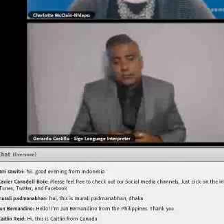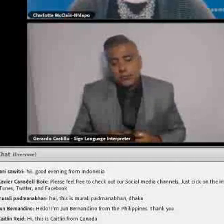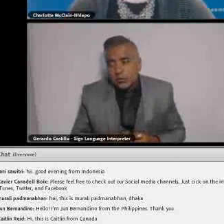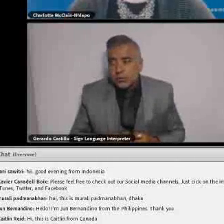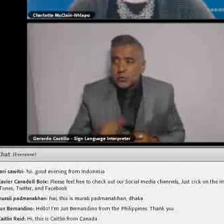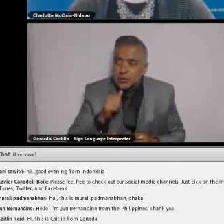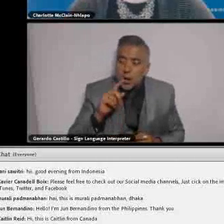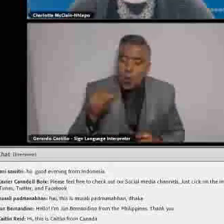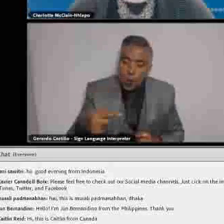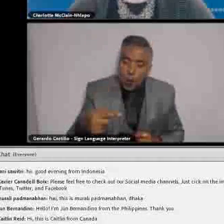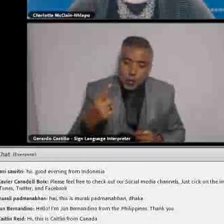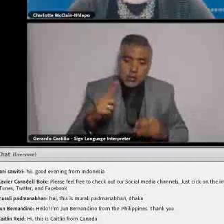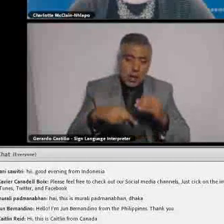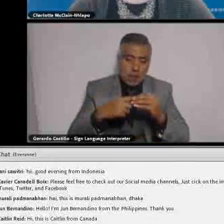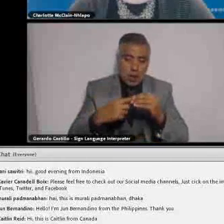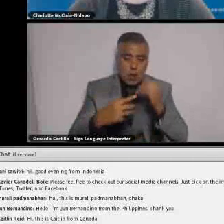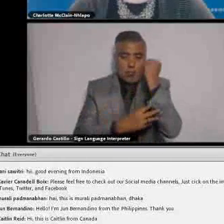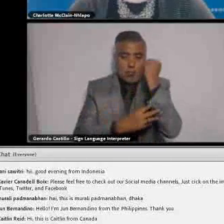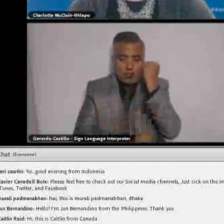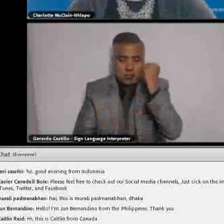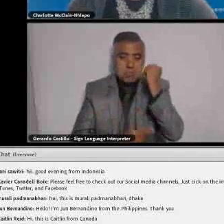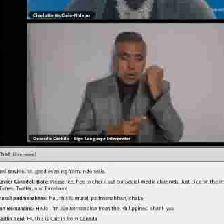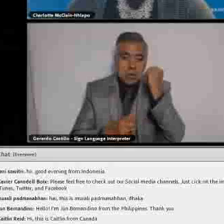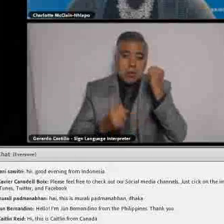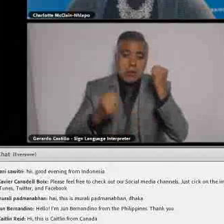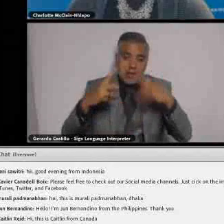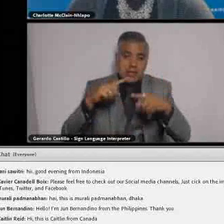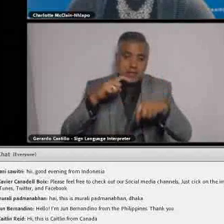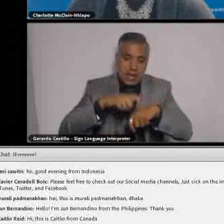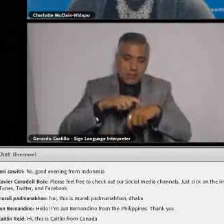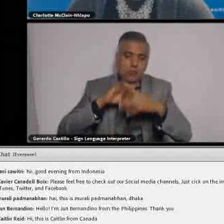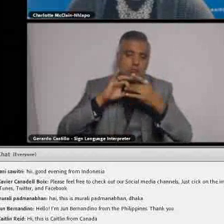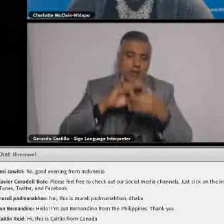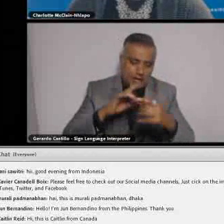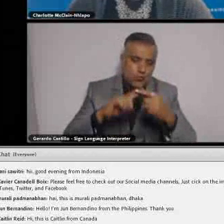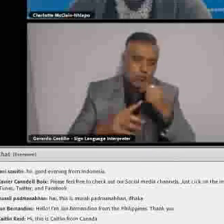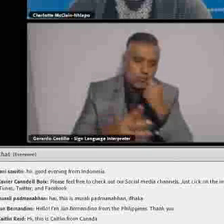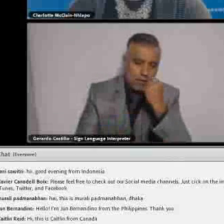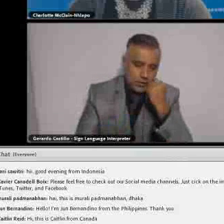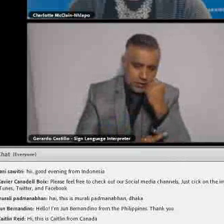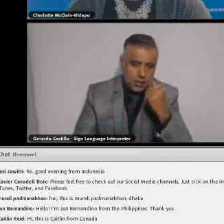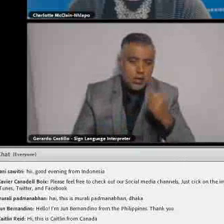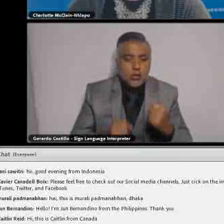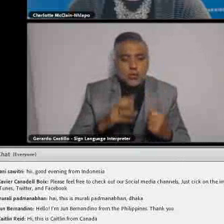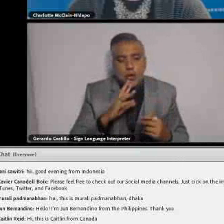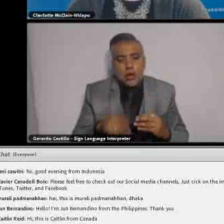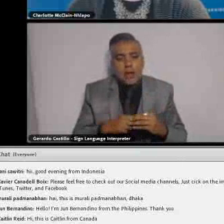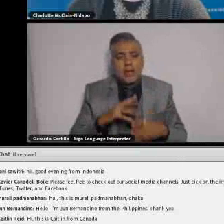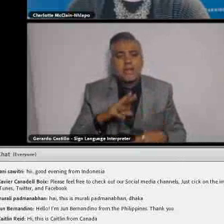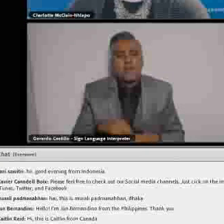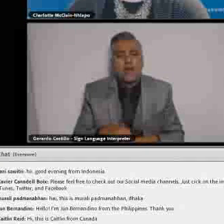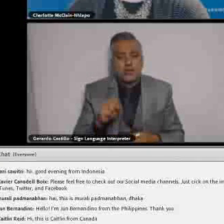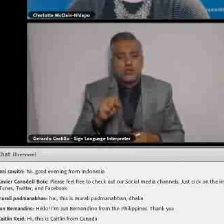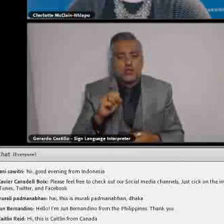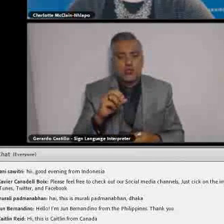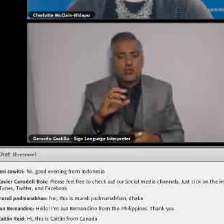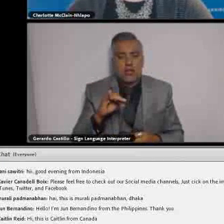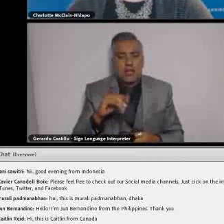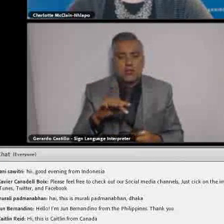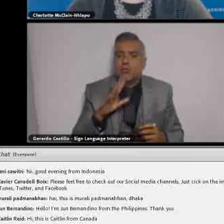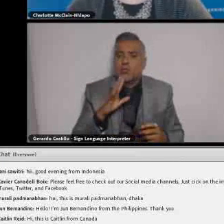about poverty, but oftentimes it is. So when we talk about taking part in society, what are we talking about? We're